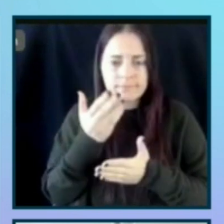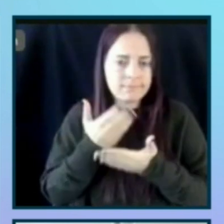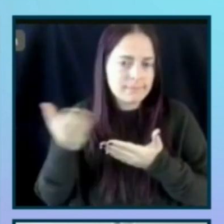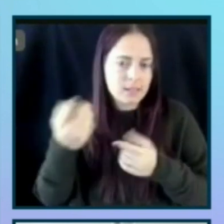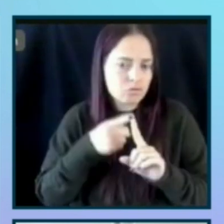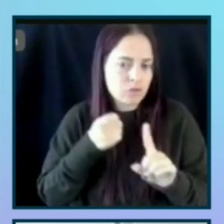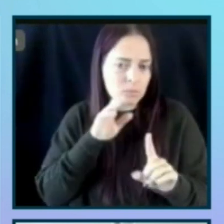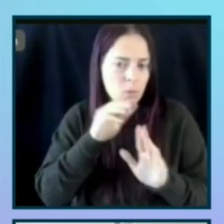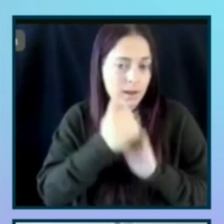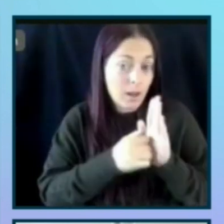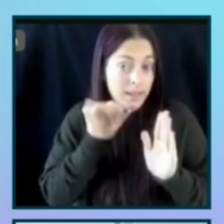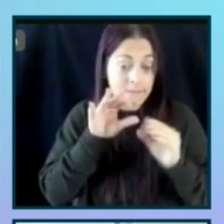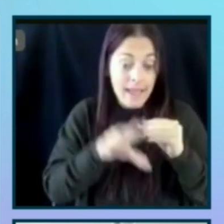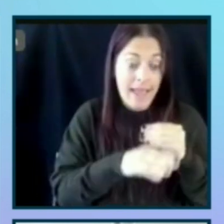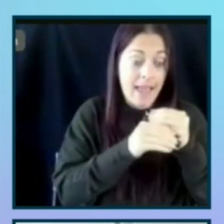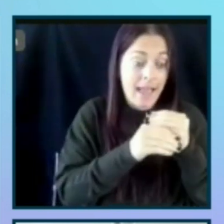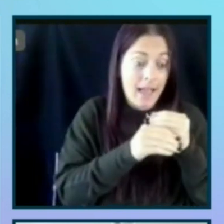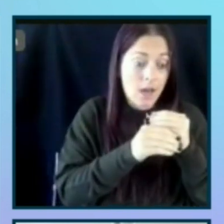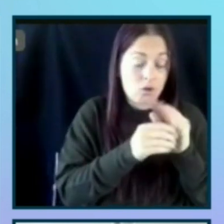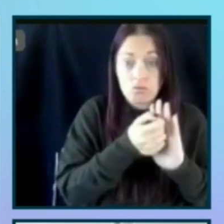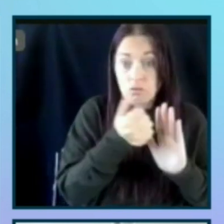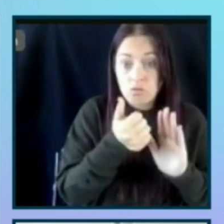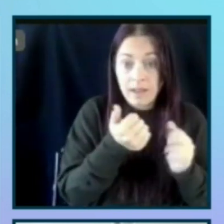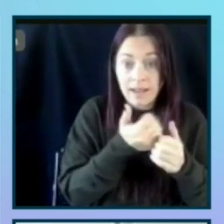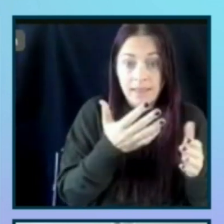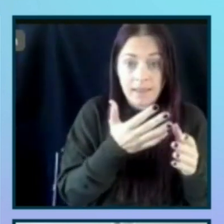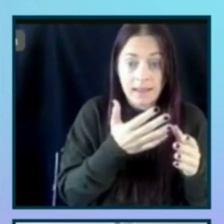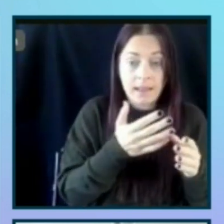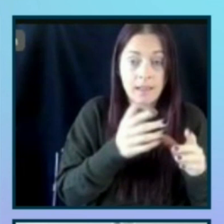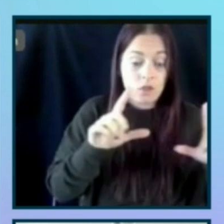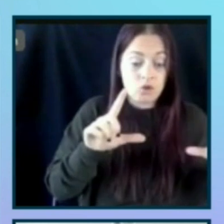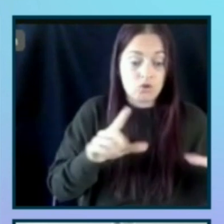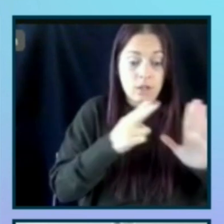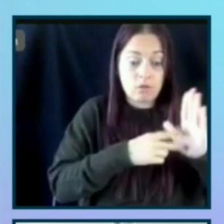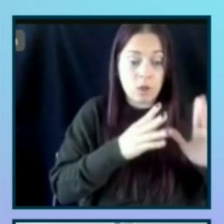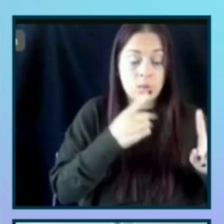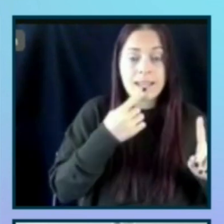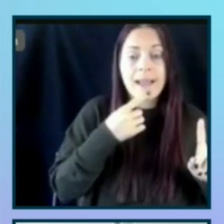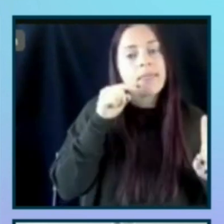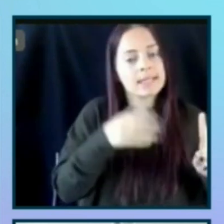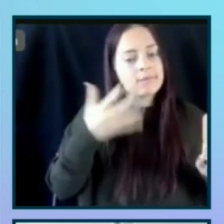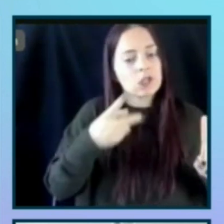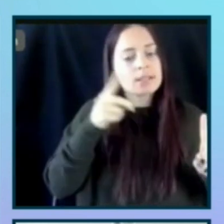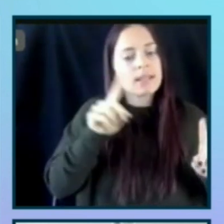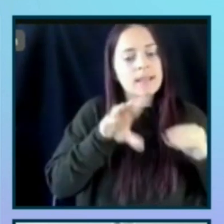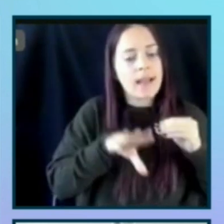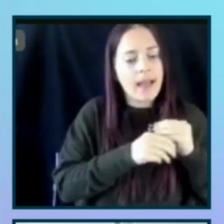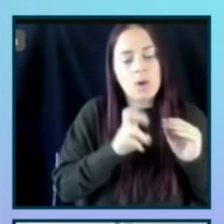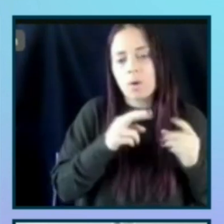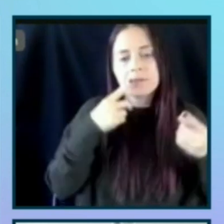And after you added or removed anything, you got an announcement that said this was successfully added or this was successfully